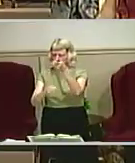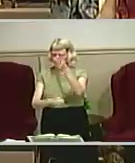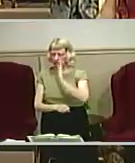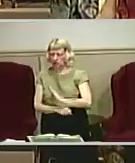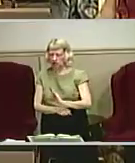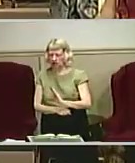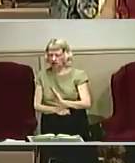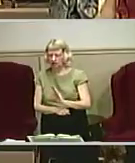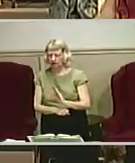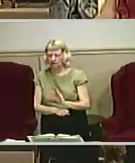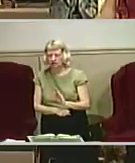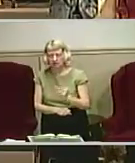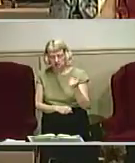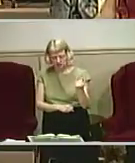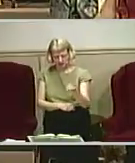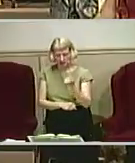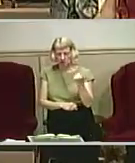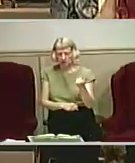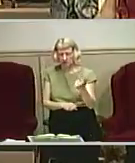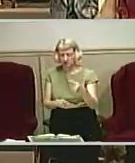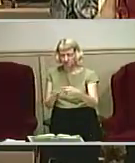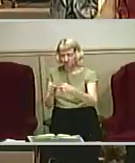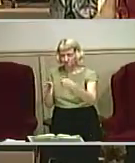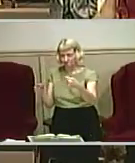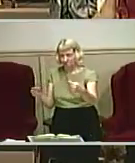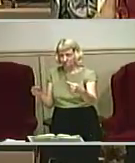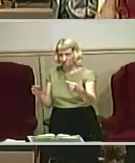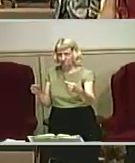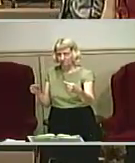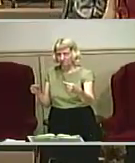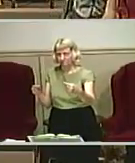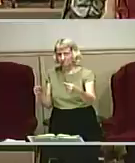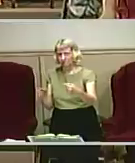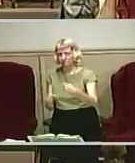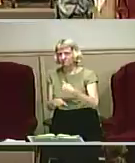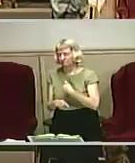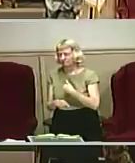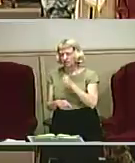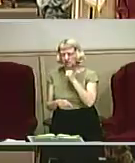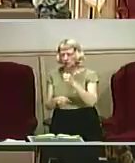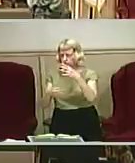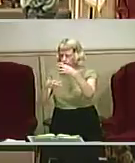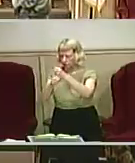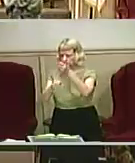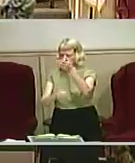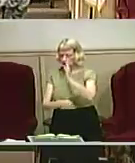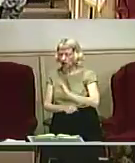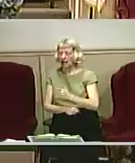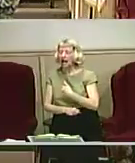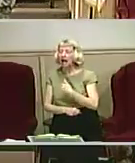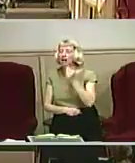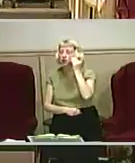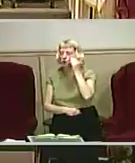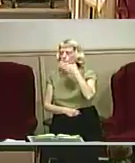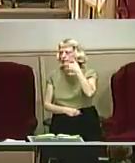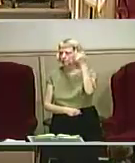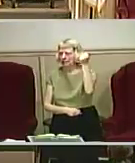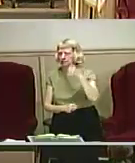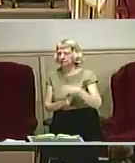for that. If it's something that I disagree with, I'm going to not trust God for that because I know what's